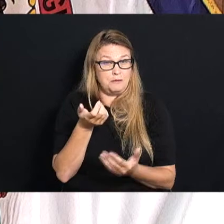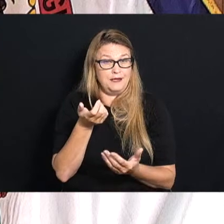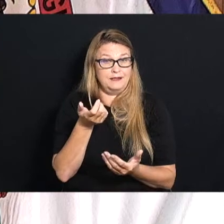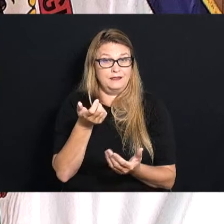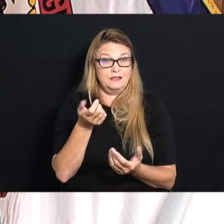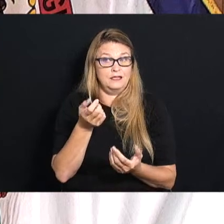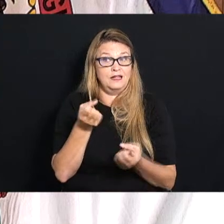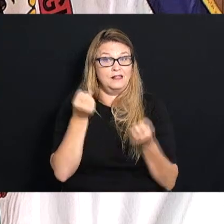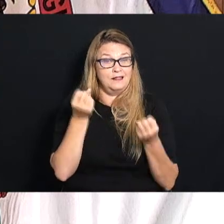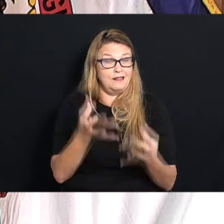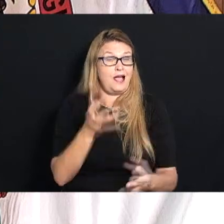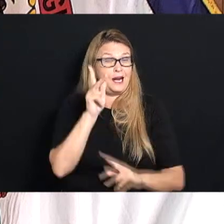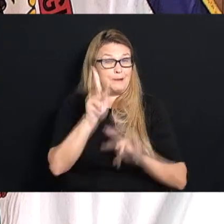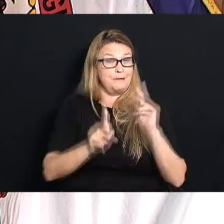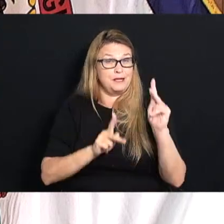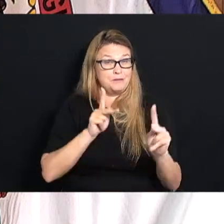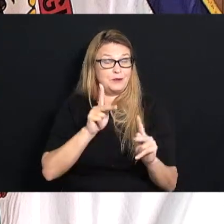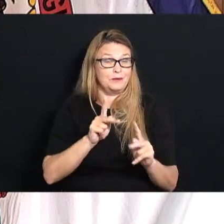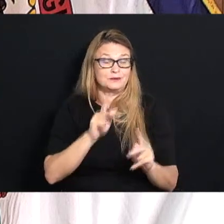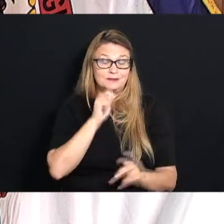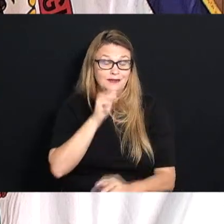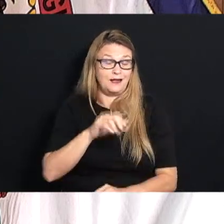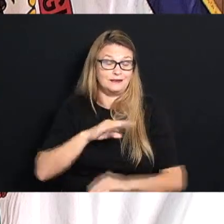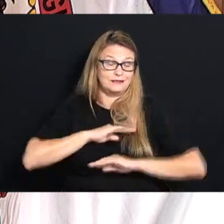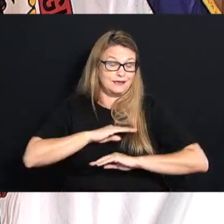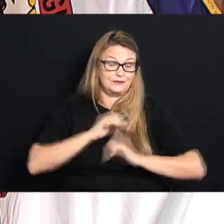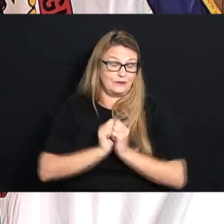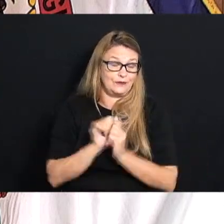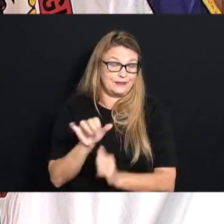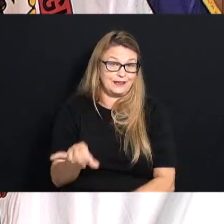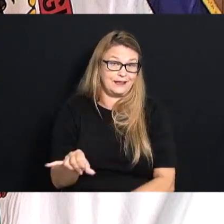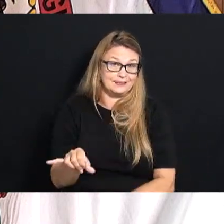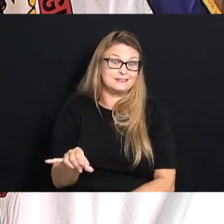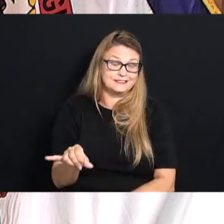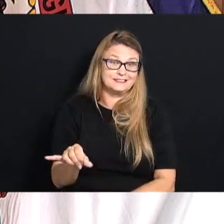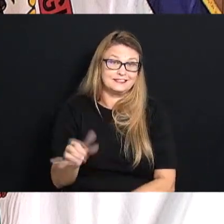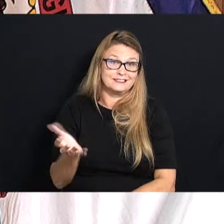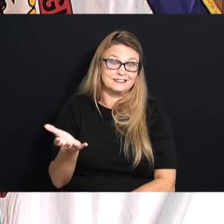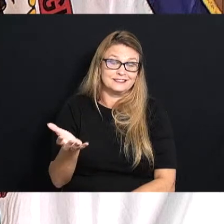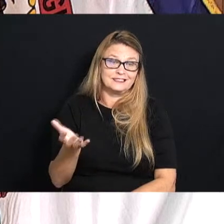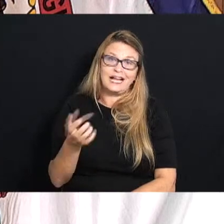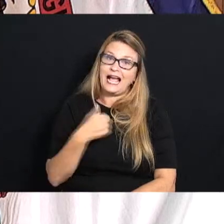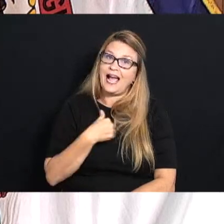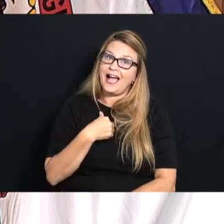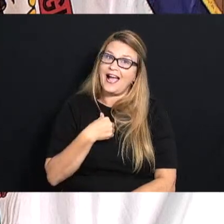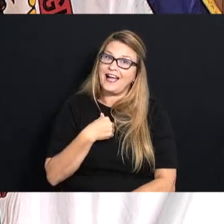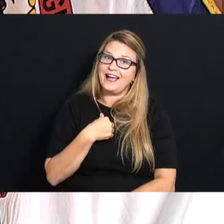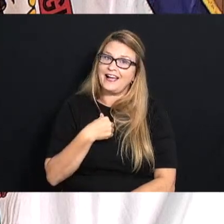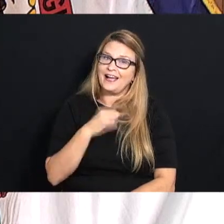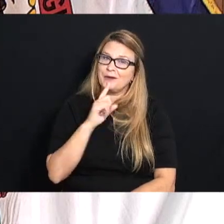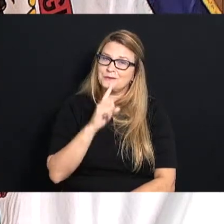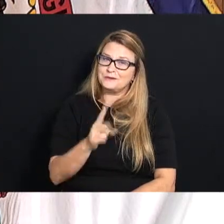lot of folks that are really upset, and so I